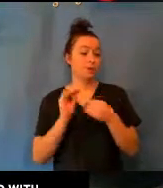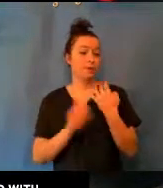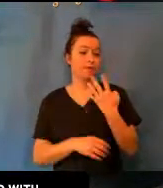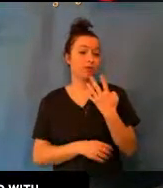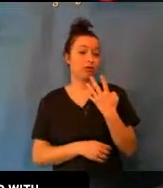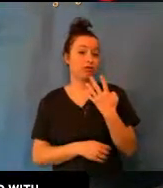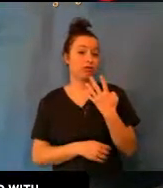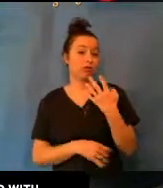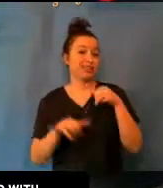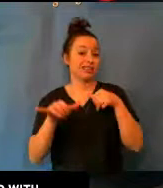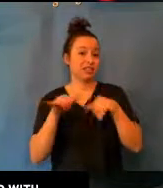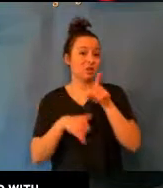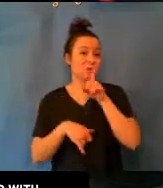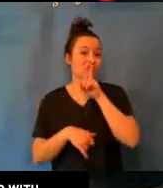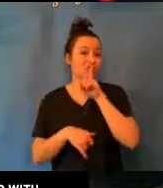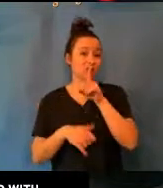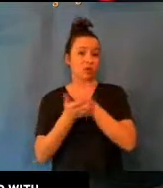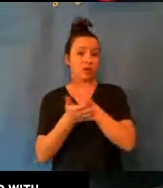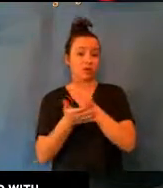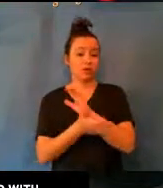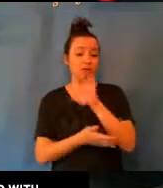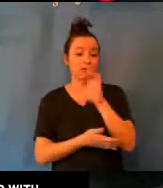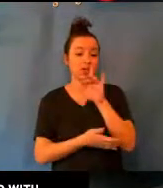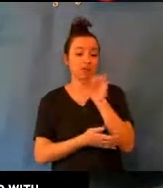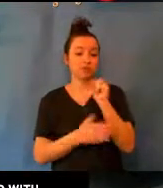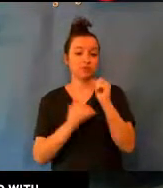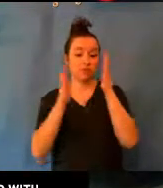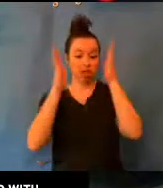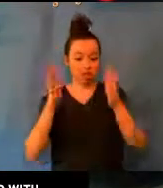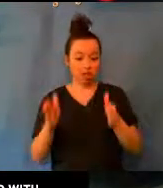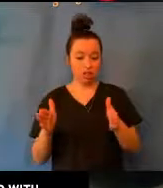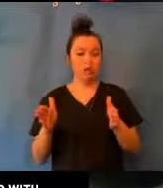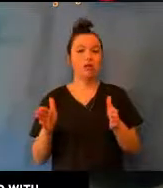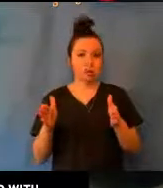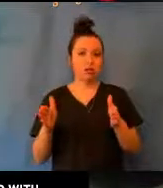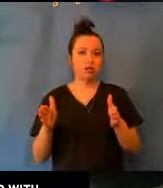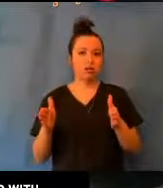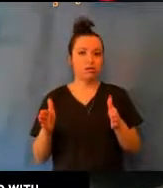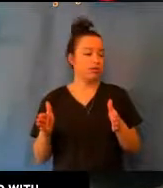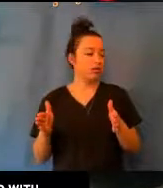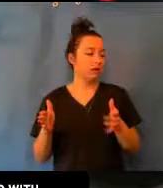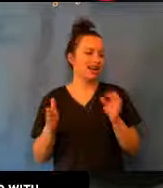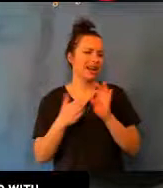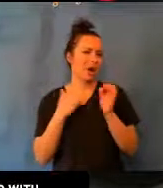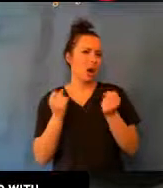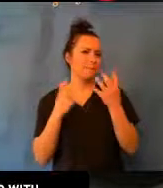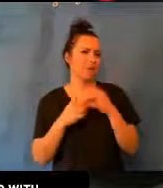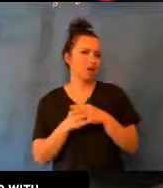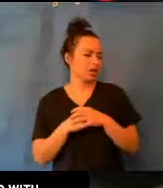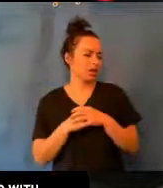4. We're still going to make sure that the paper clips are lined up at the ends. And then let's count how many.